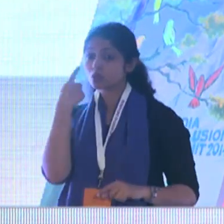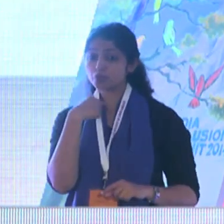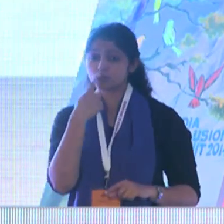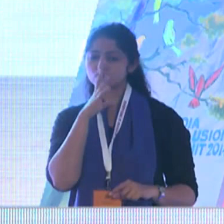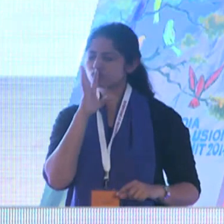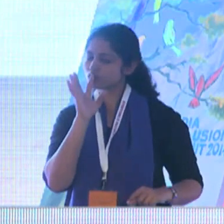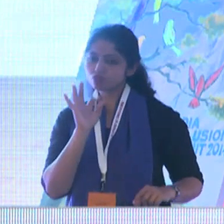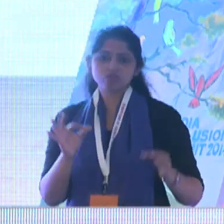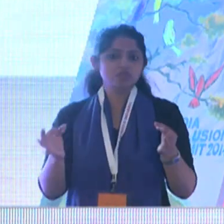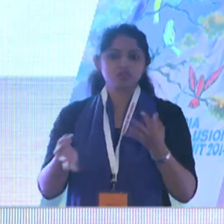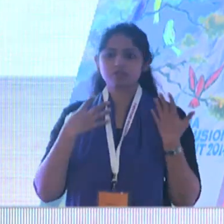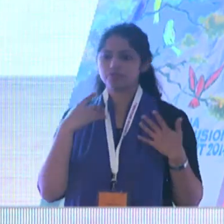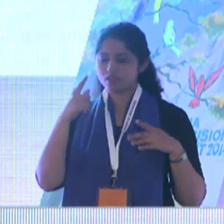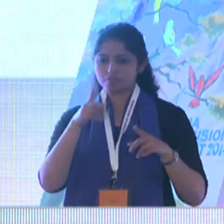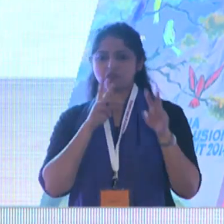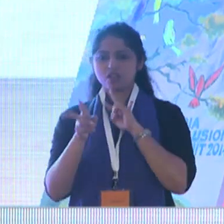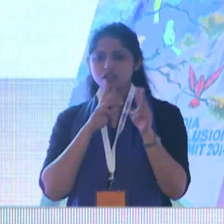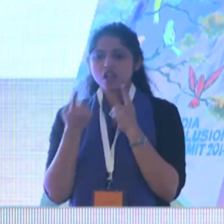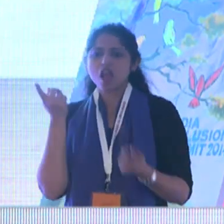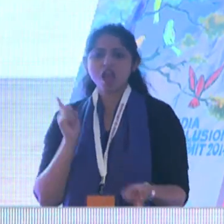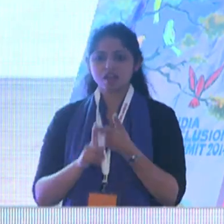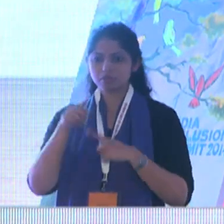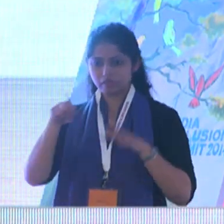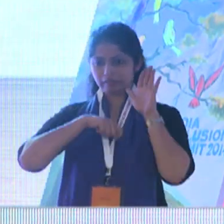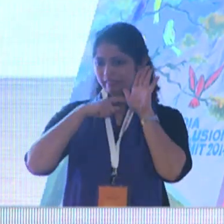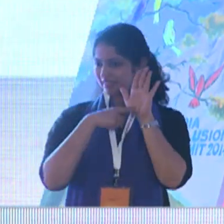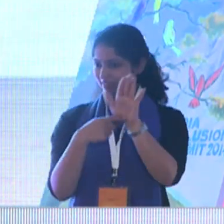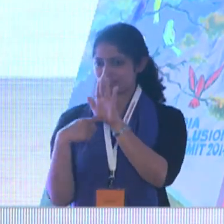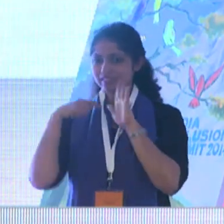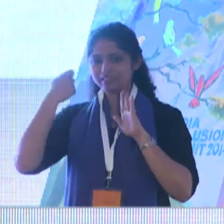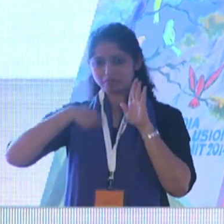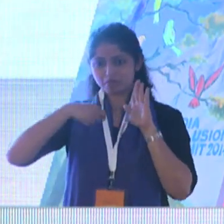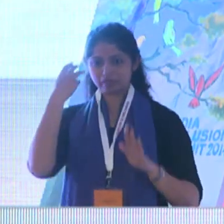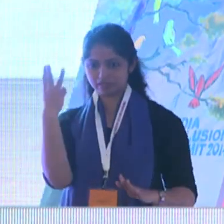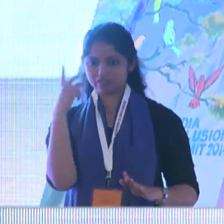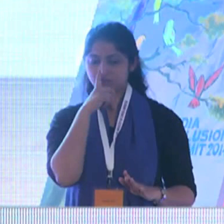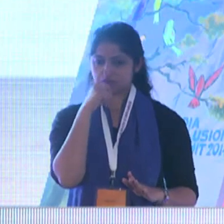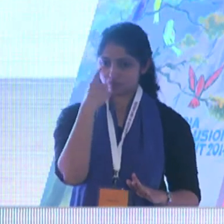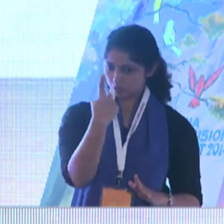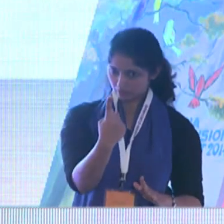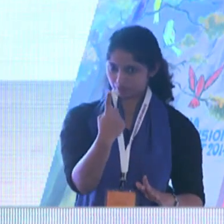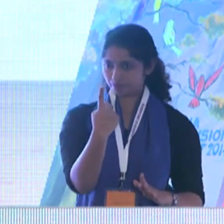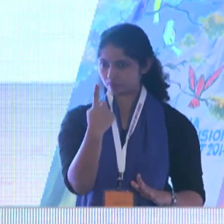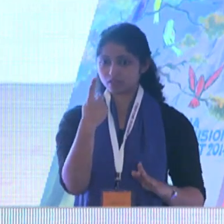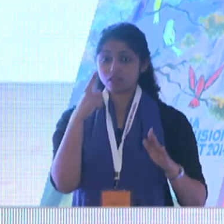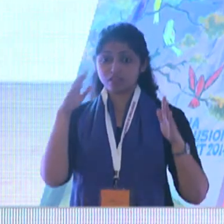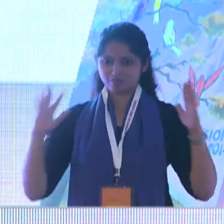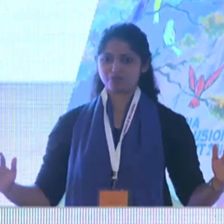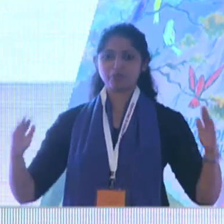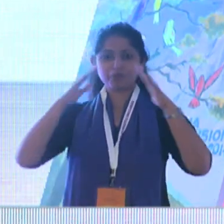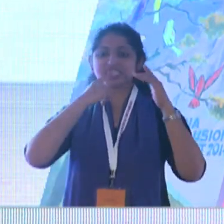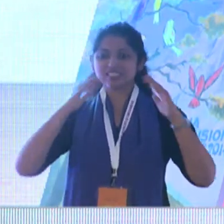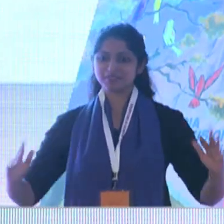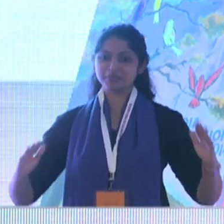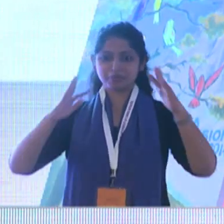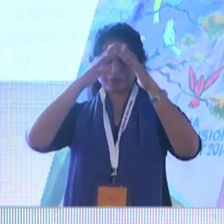these amazing Indians, and then I'll talk about them. What you're going to see in this video are 3 people. One lady, Arunima, who scaled Mount Everest. We've spoken about her